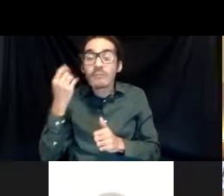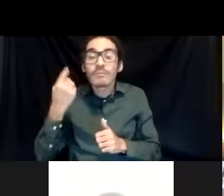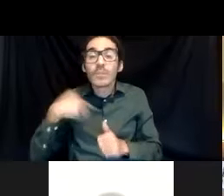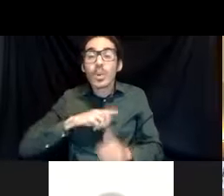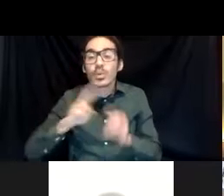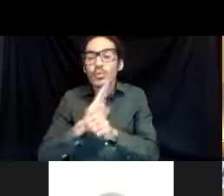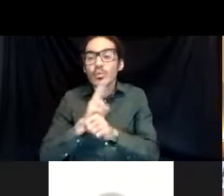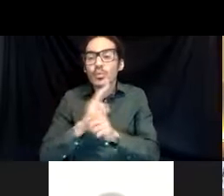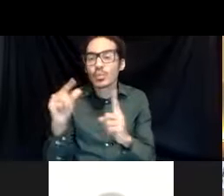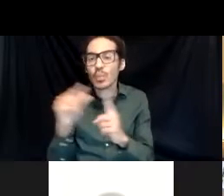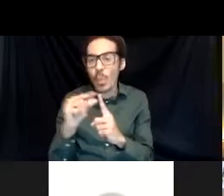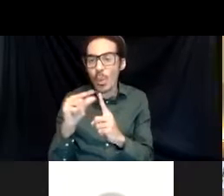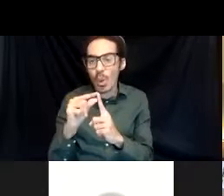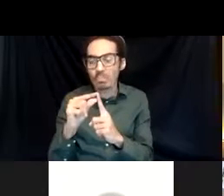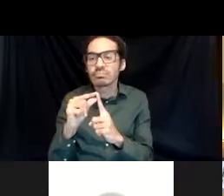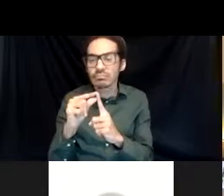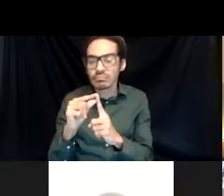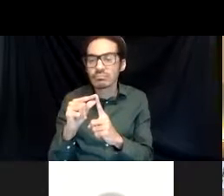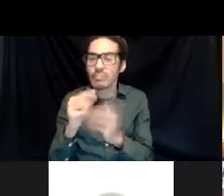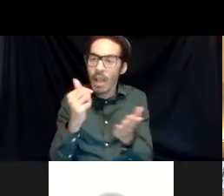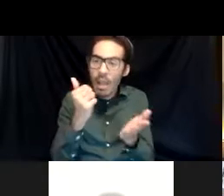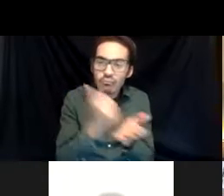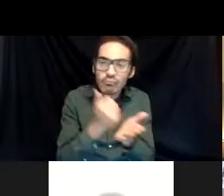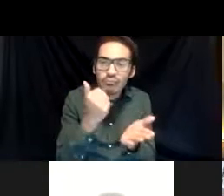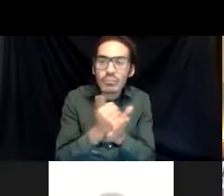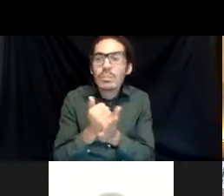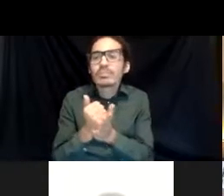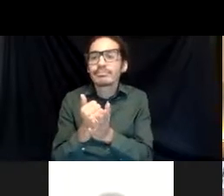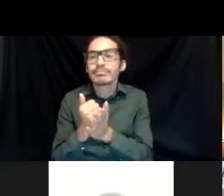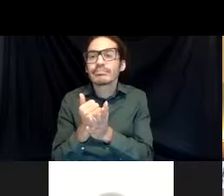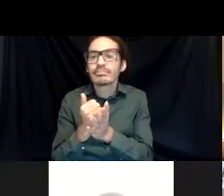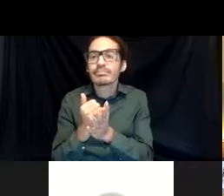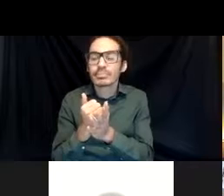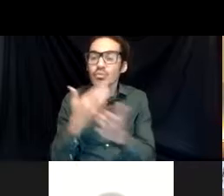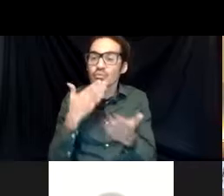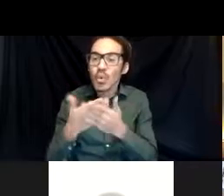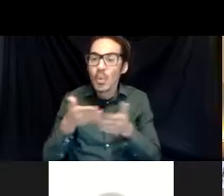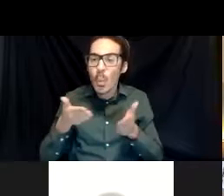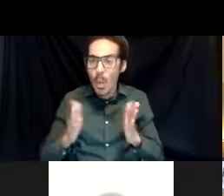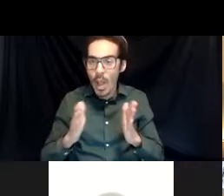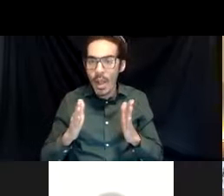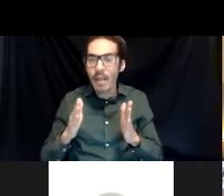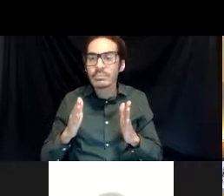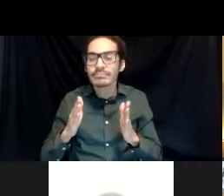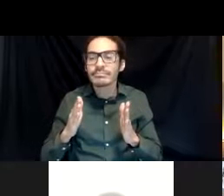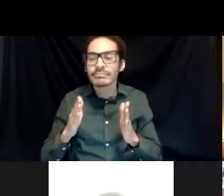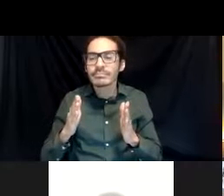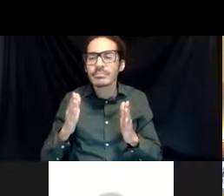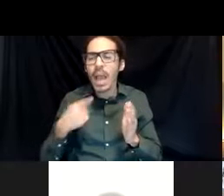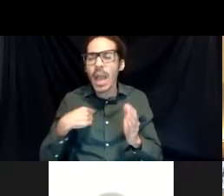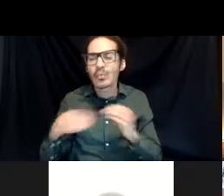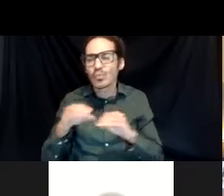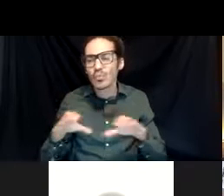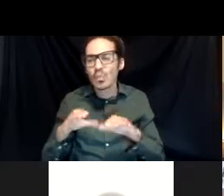in a useful and productive way, I would get a little beyond that. And for me,